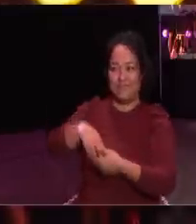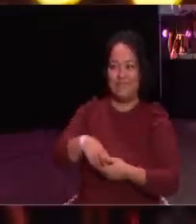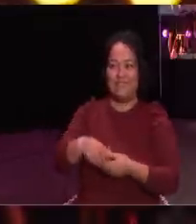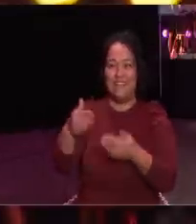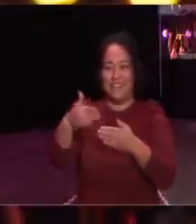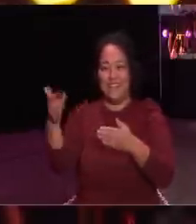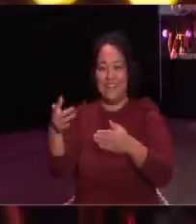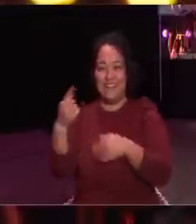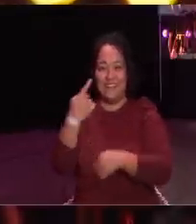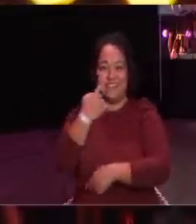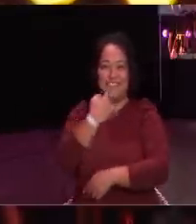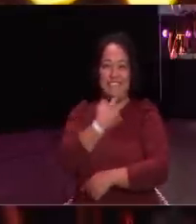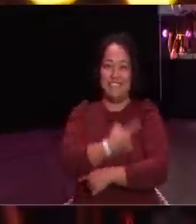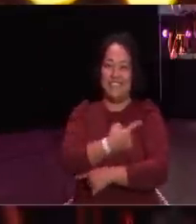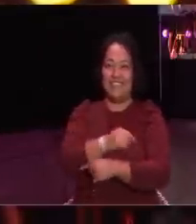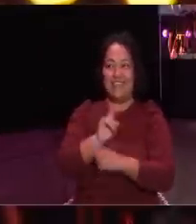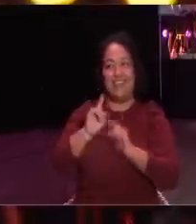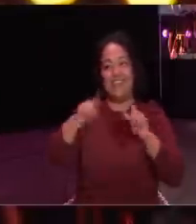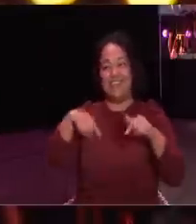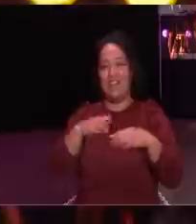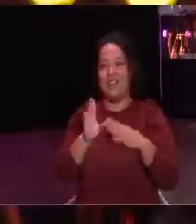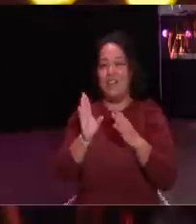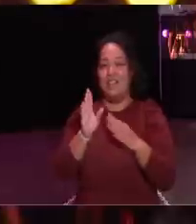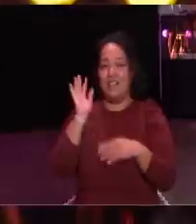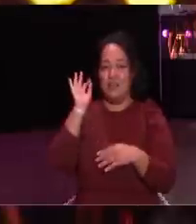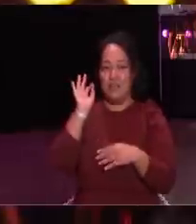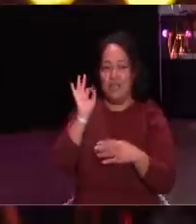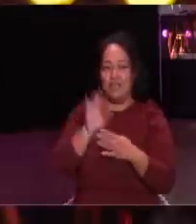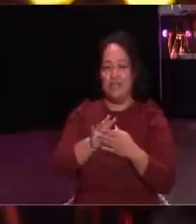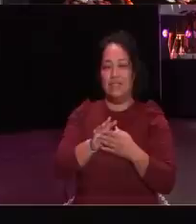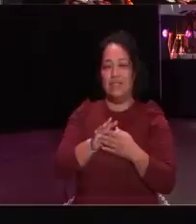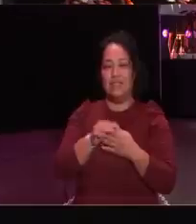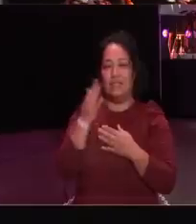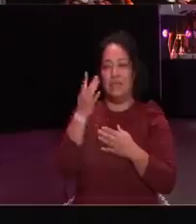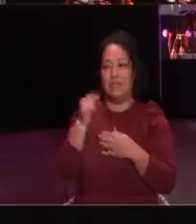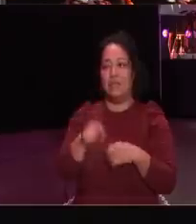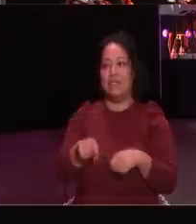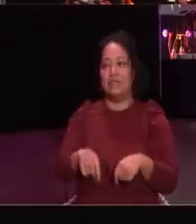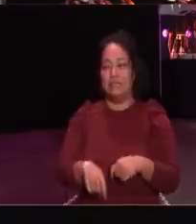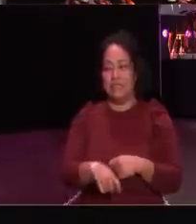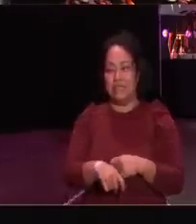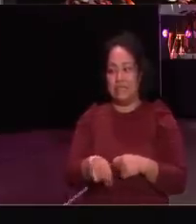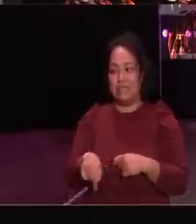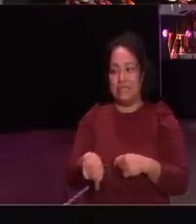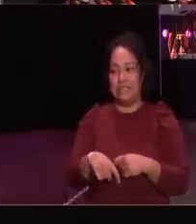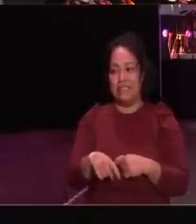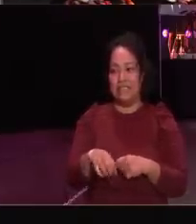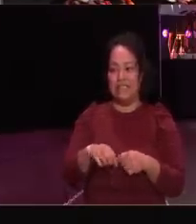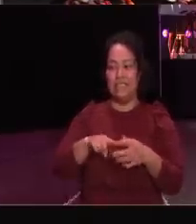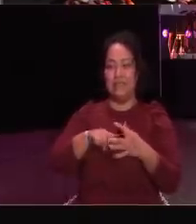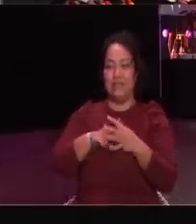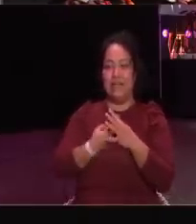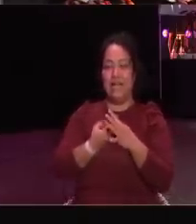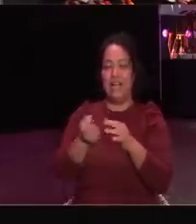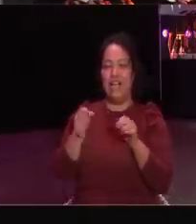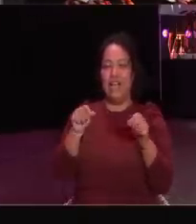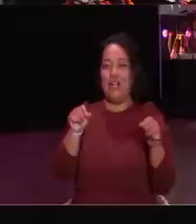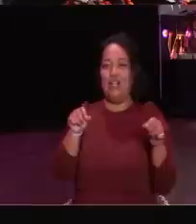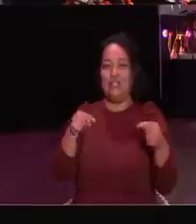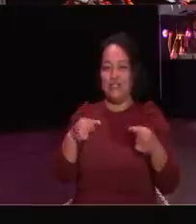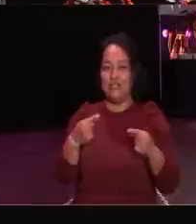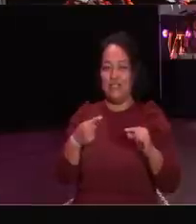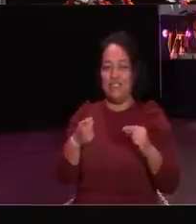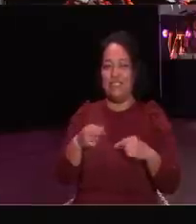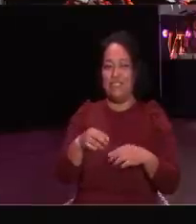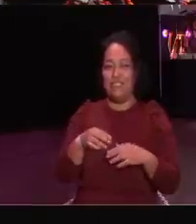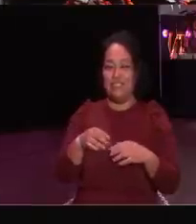And the next day I couldn't go to the pastor's meeting. Me empezaron a doler las rodillas. My knees began to hurt. Así que so decidí then, danzar de esta